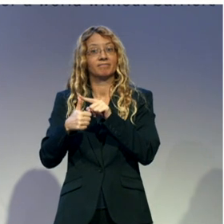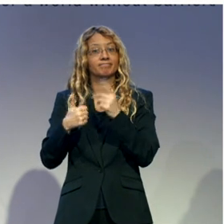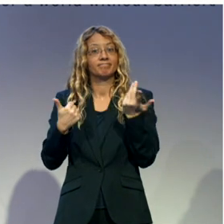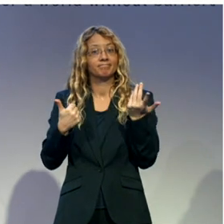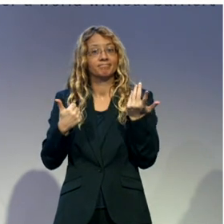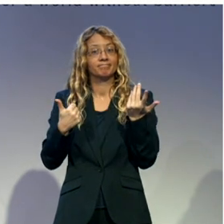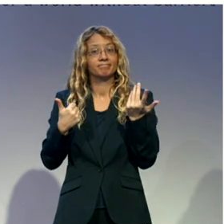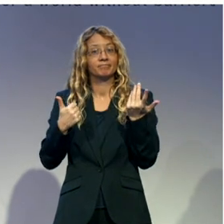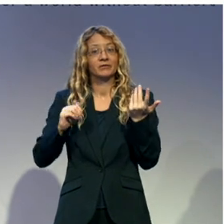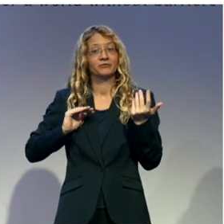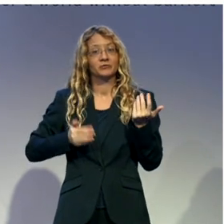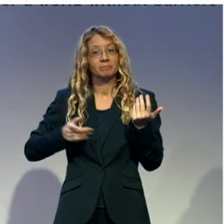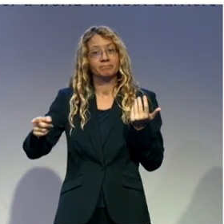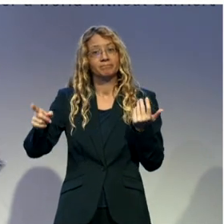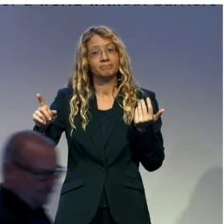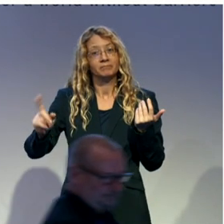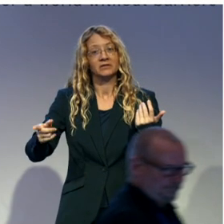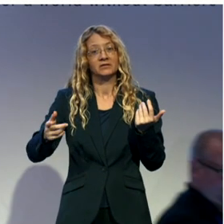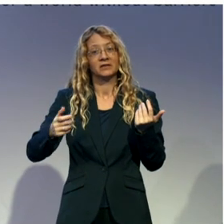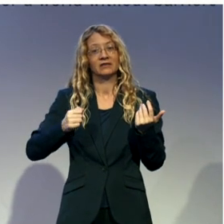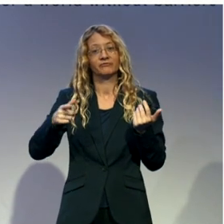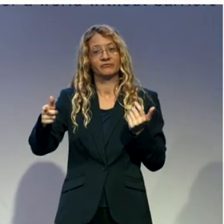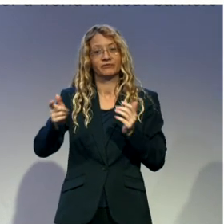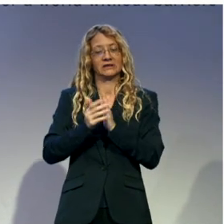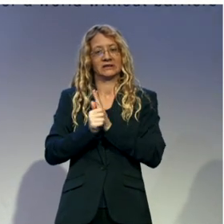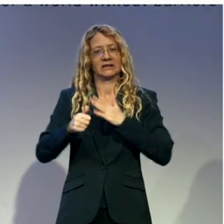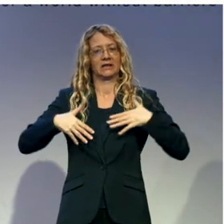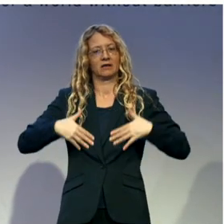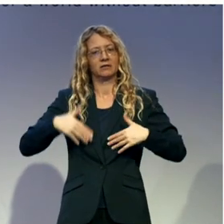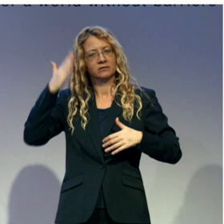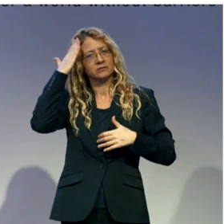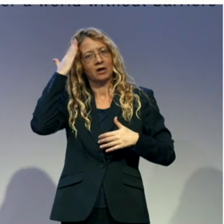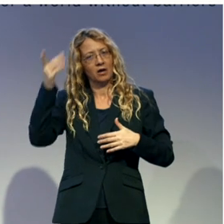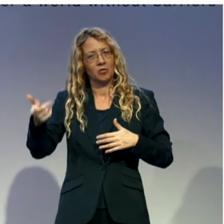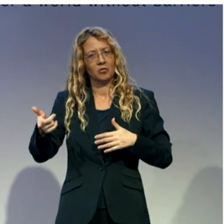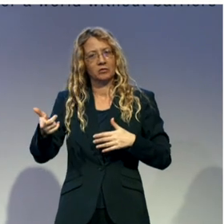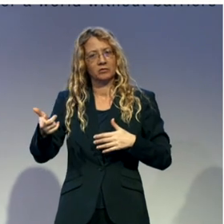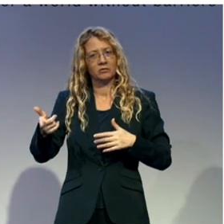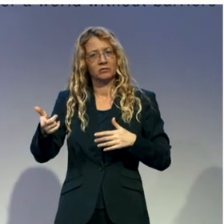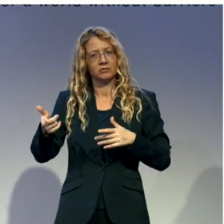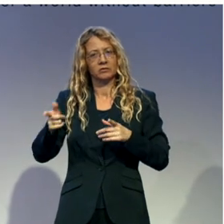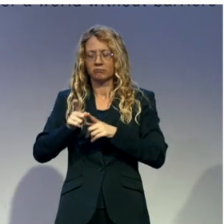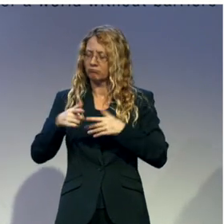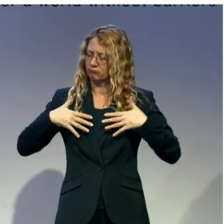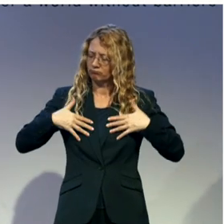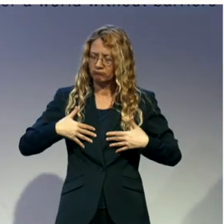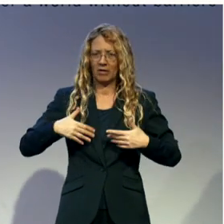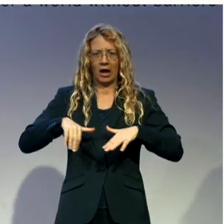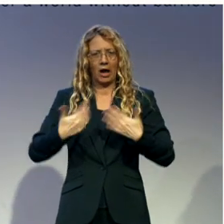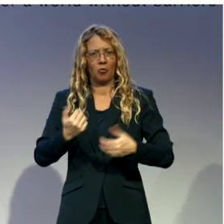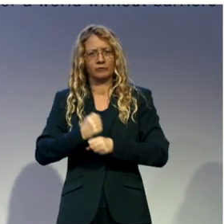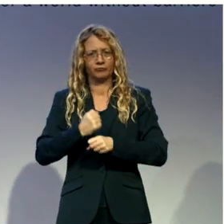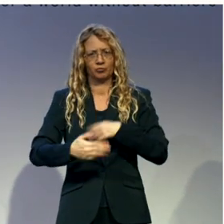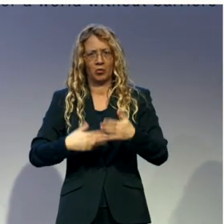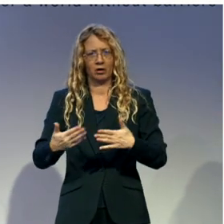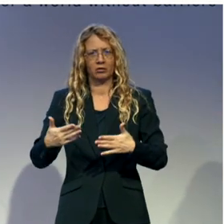skills. You need some level of practical skills in order to be able to lead. And many of these women have had less access to